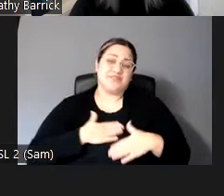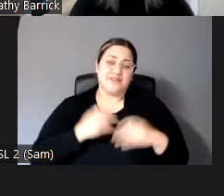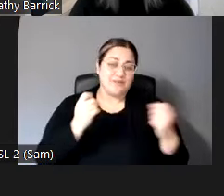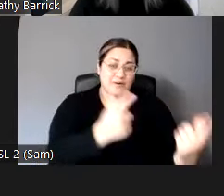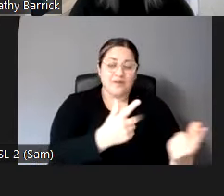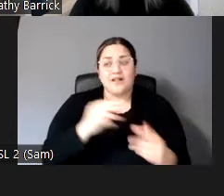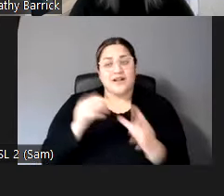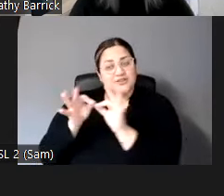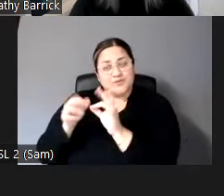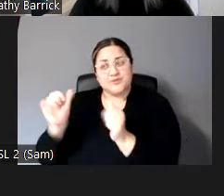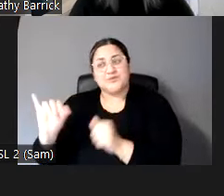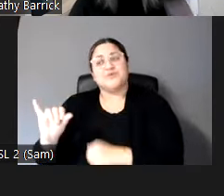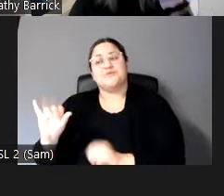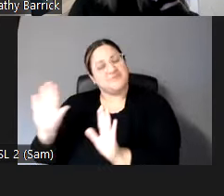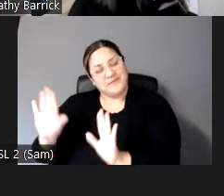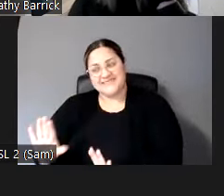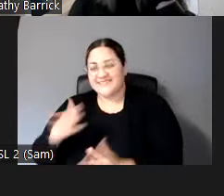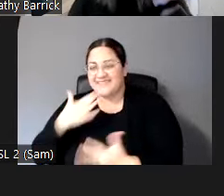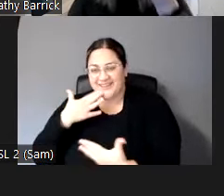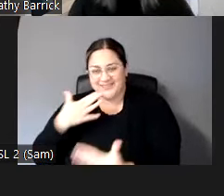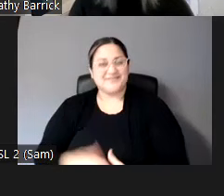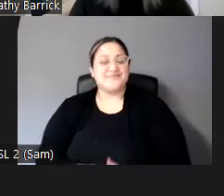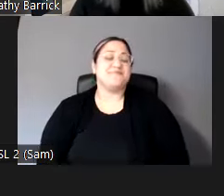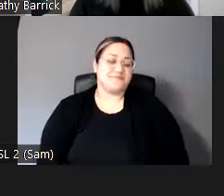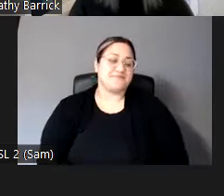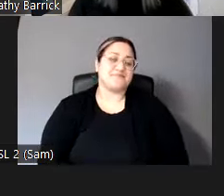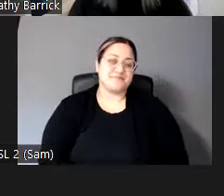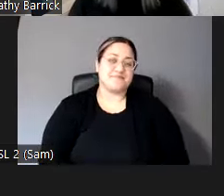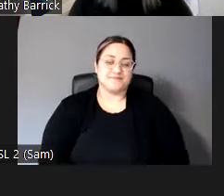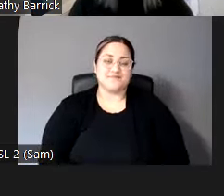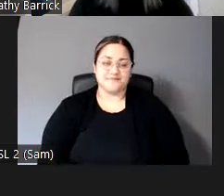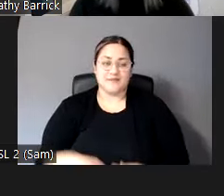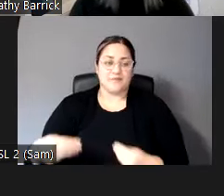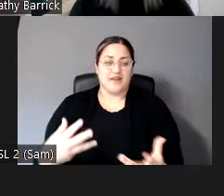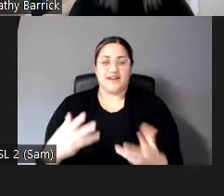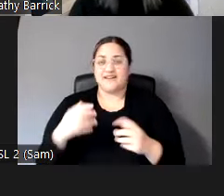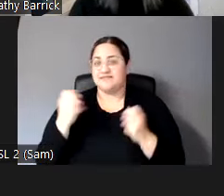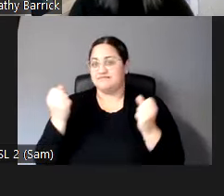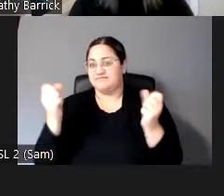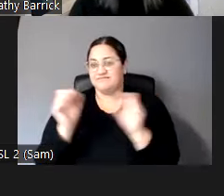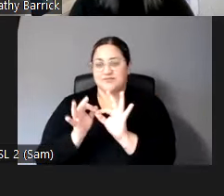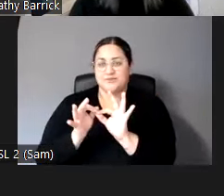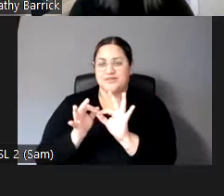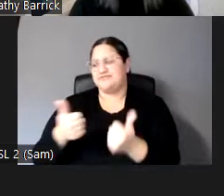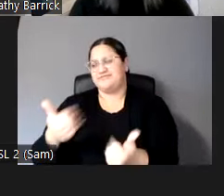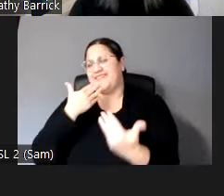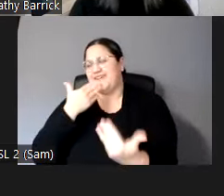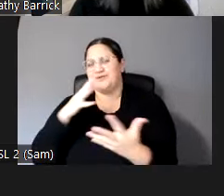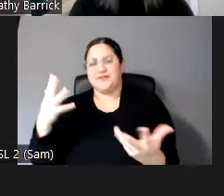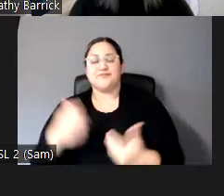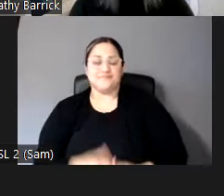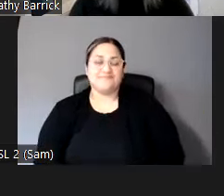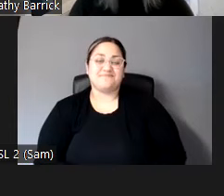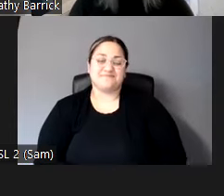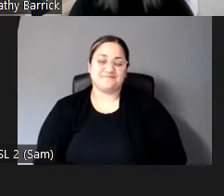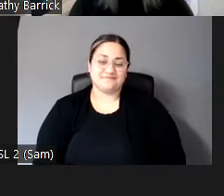You're fabulous as always. We do appreciate you providing that support and services to our webinars. So thank you so